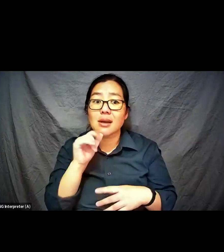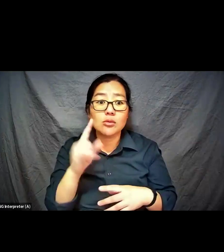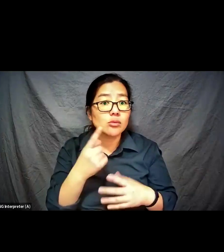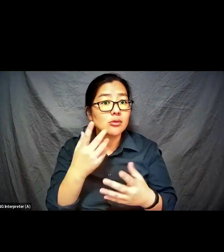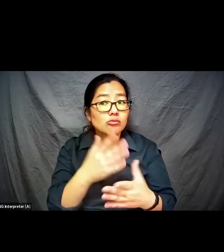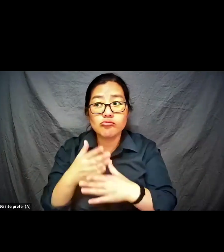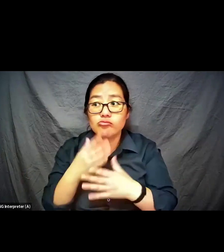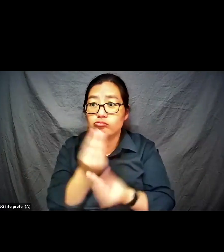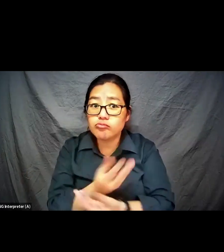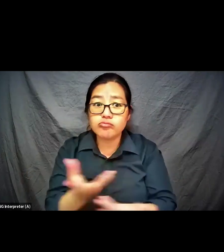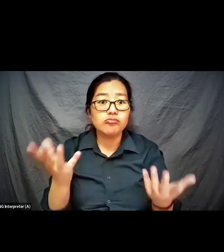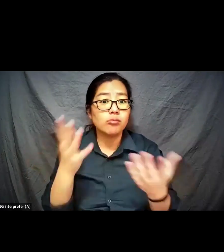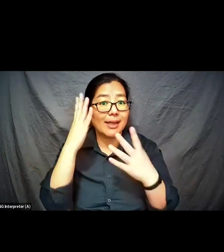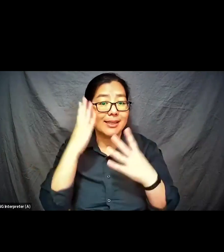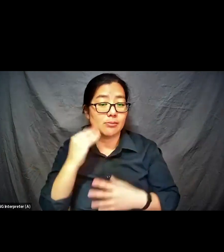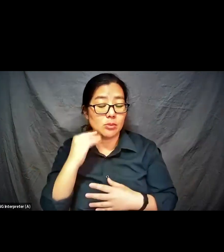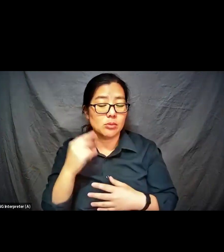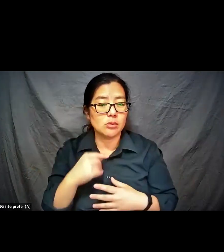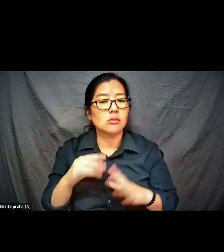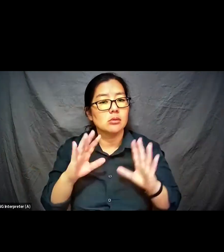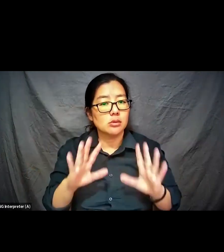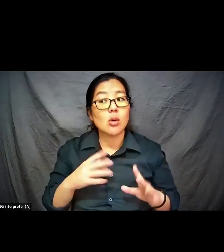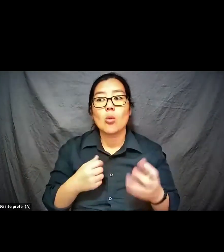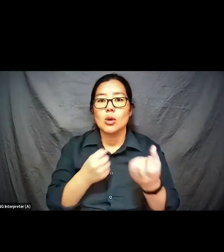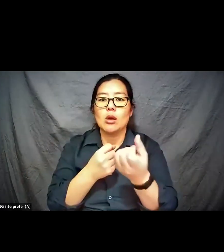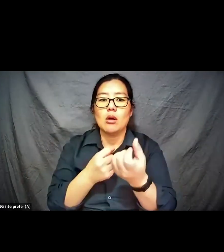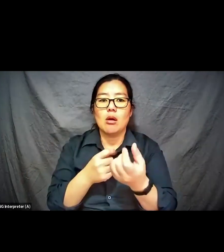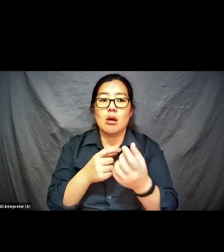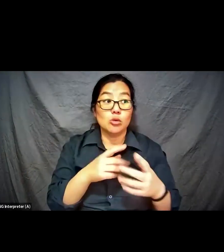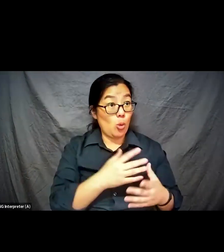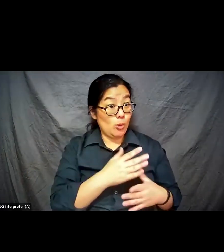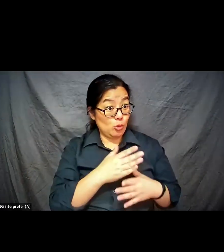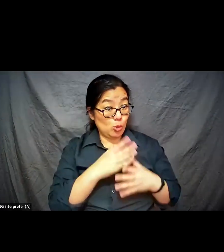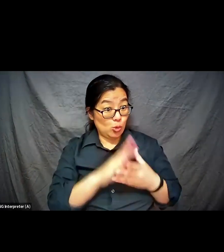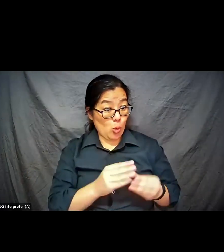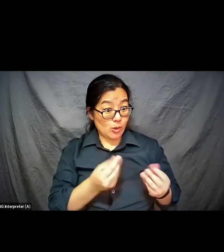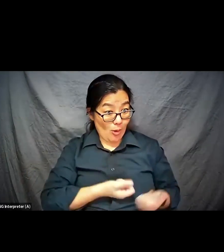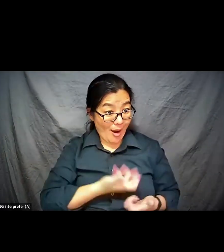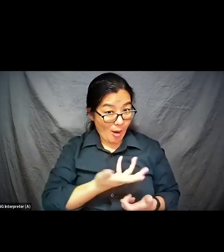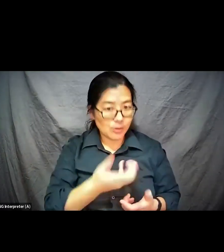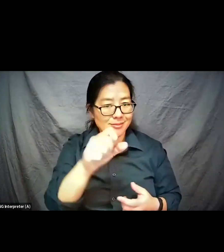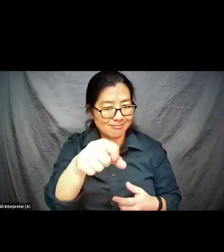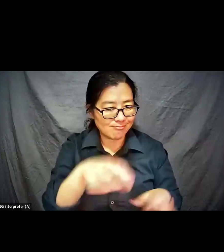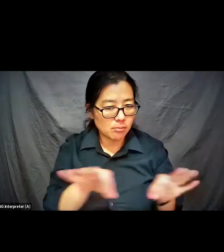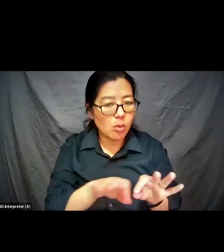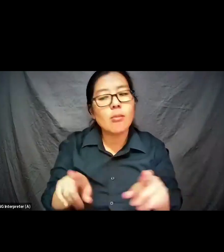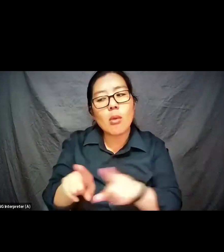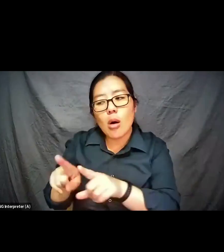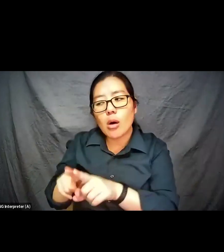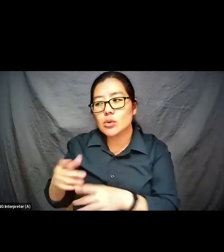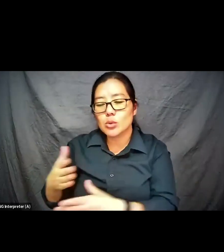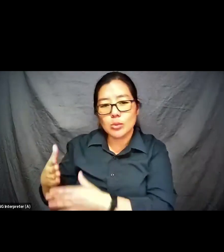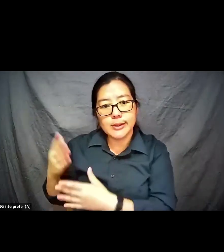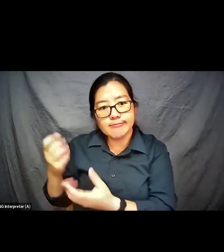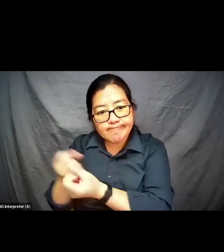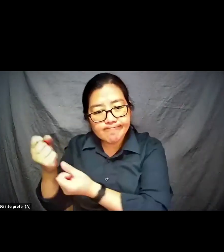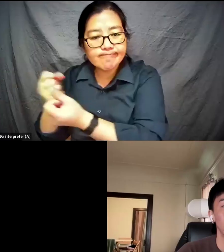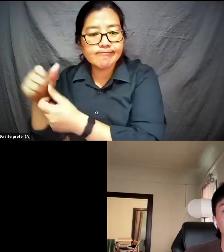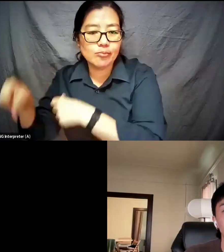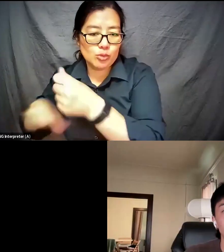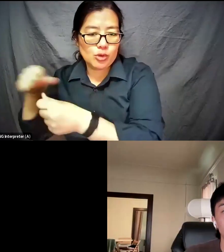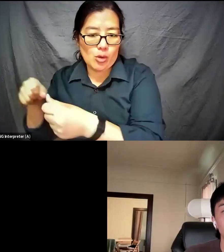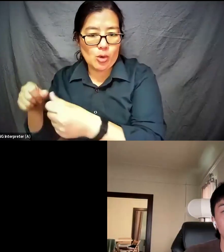scratch with. And I really want in this memoir to demonstrate, like in those last panels, that these